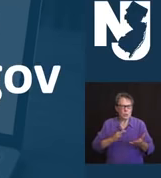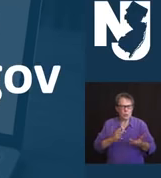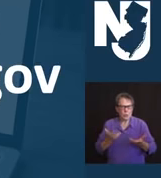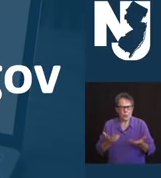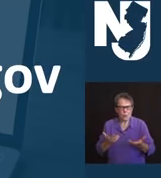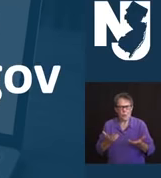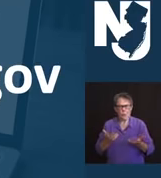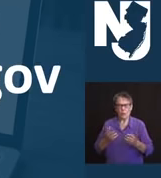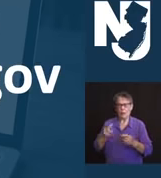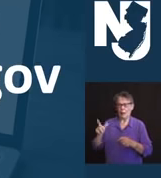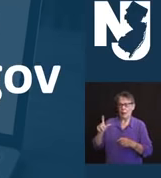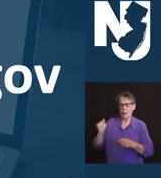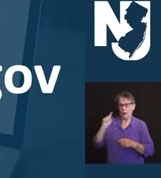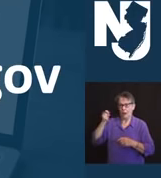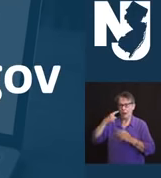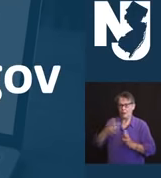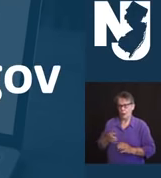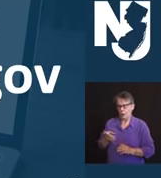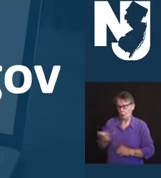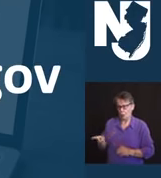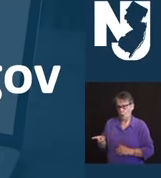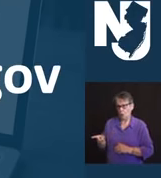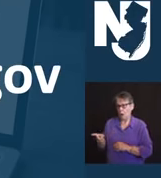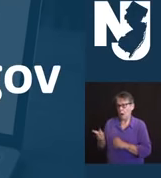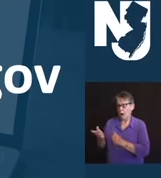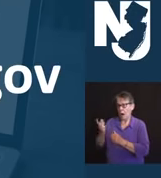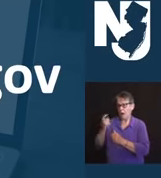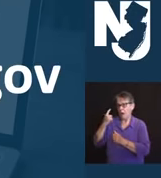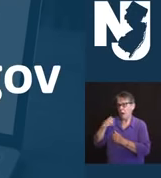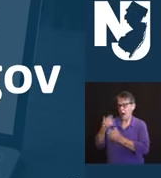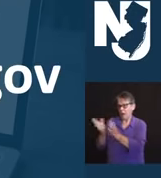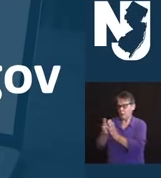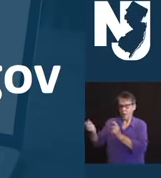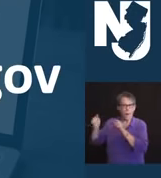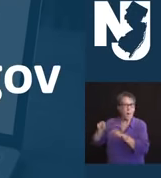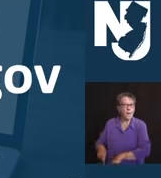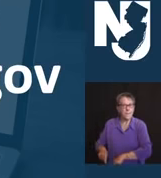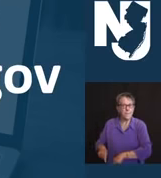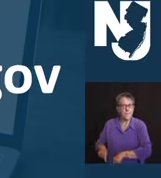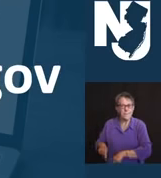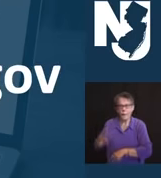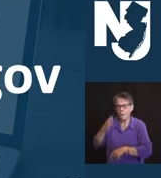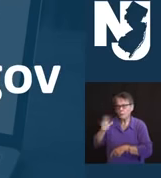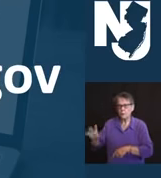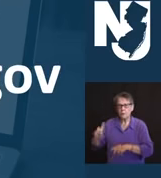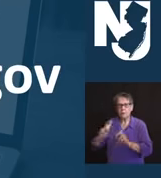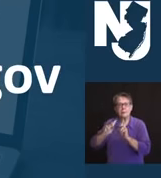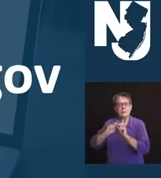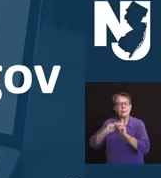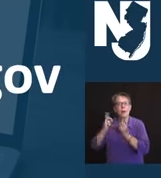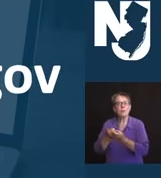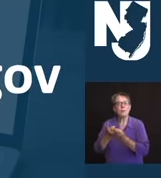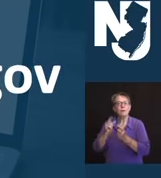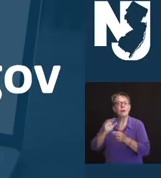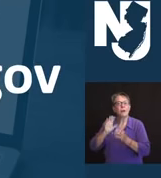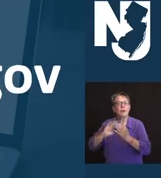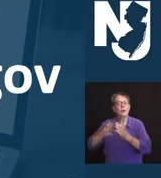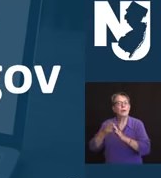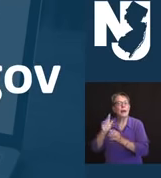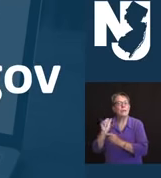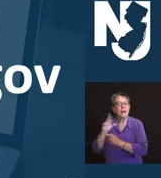join us to give us a fuller look into the efforts of the department alongside municipal and labor leaders and